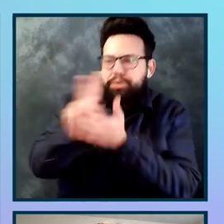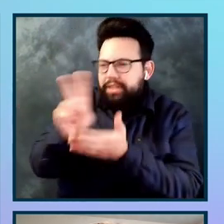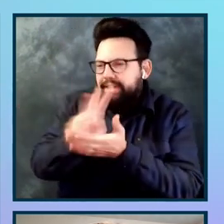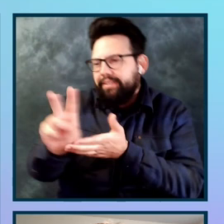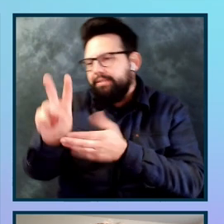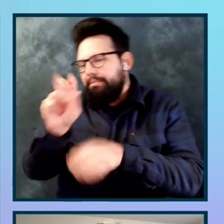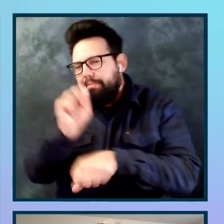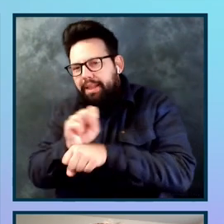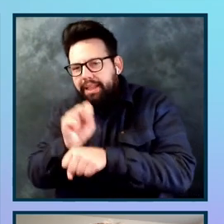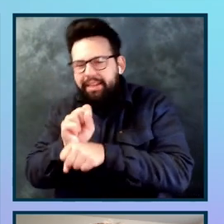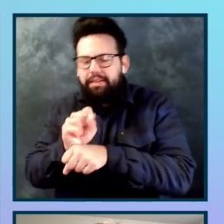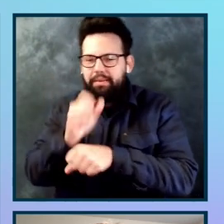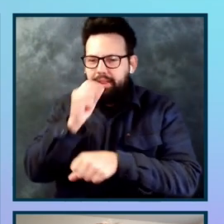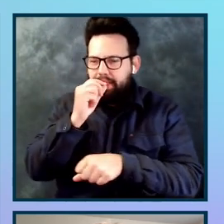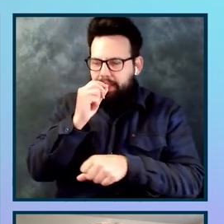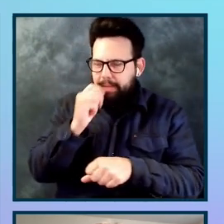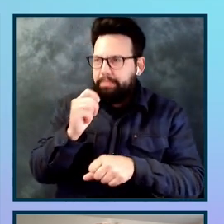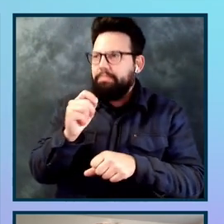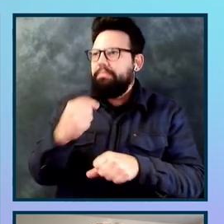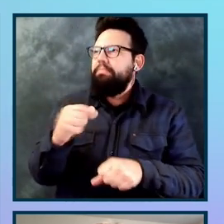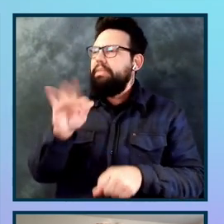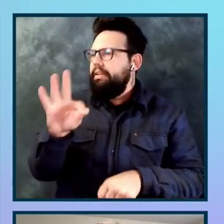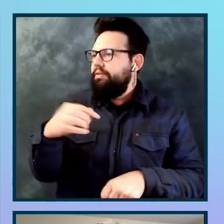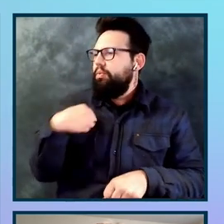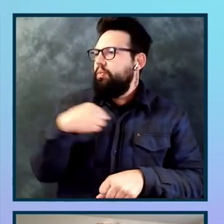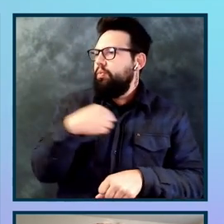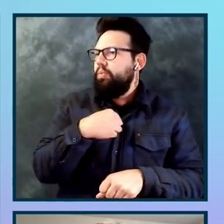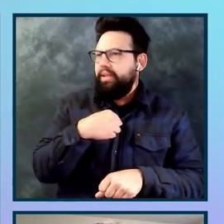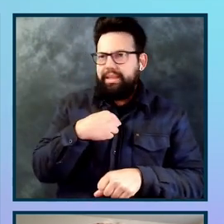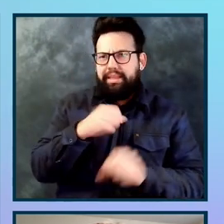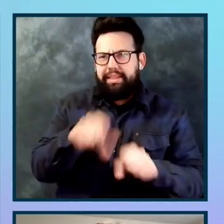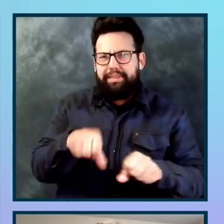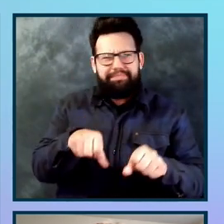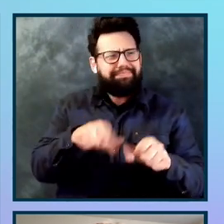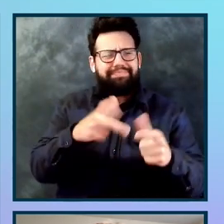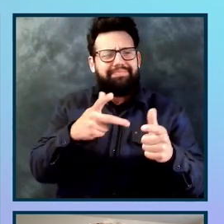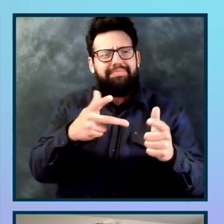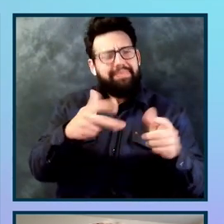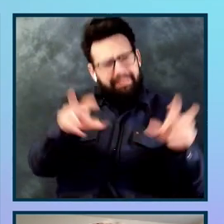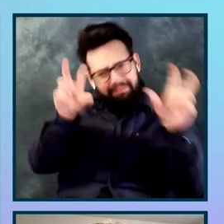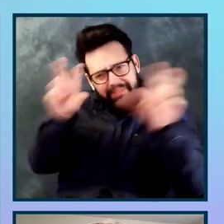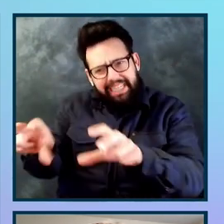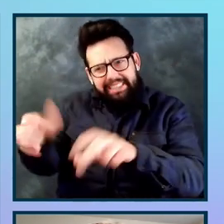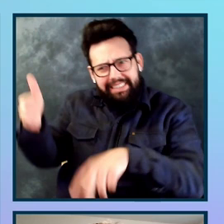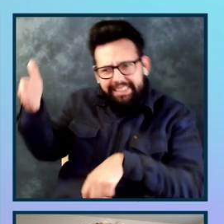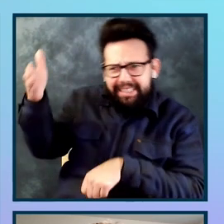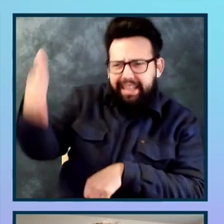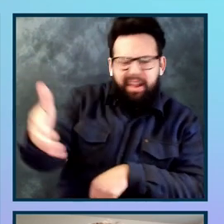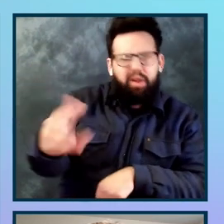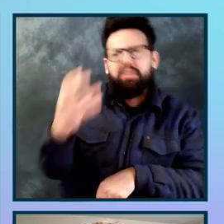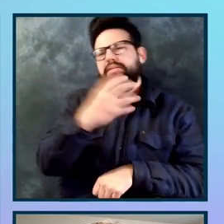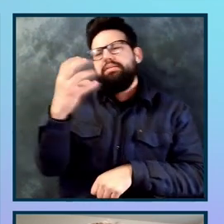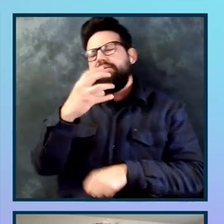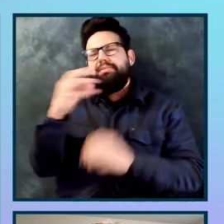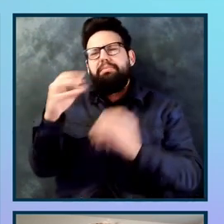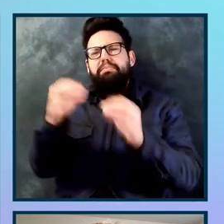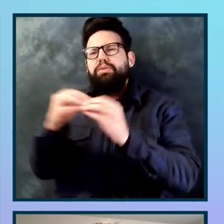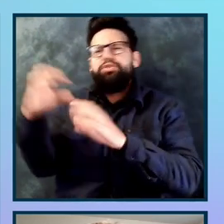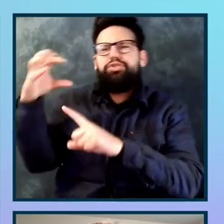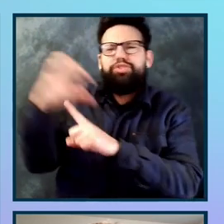automation and with AI, you know, that's going to be far more cost effective. It's going to be far more awesome. And so if